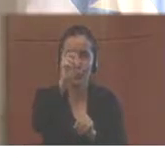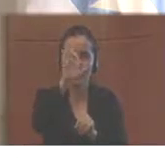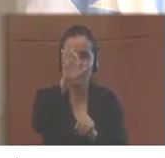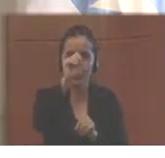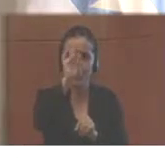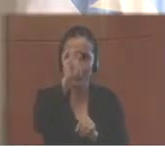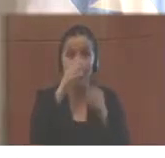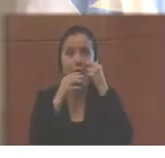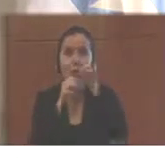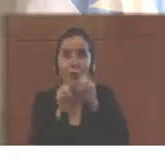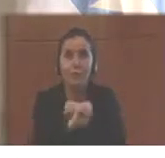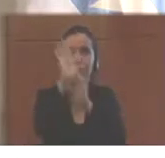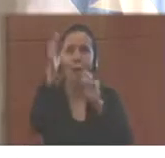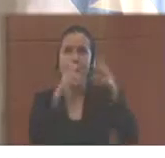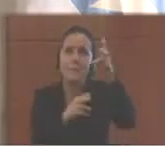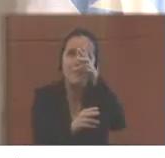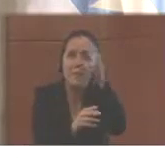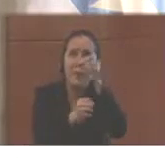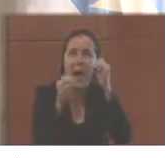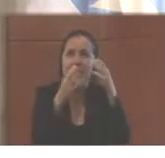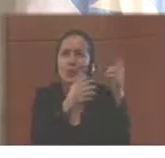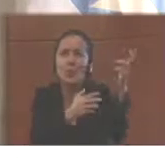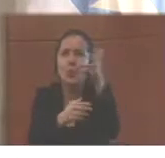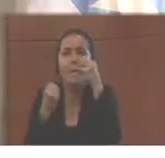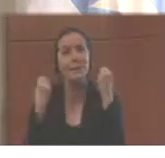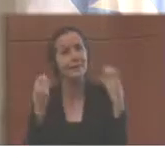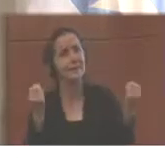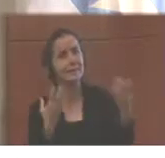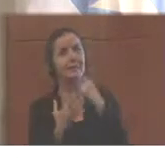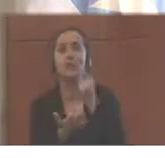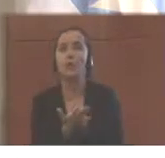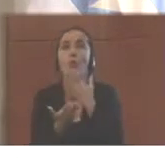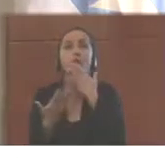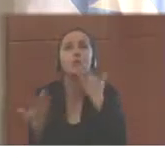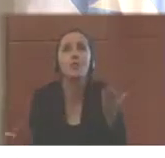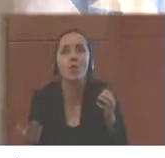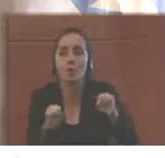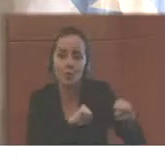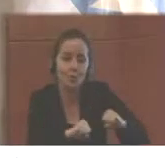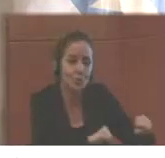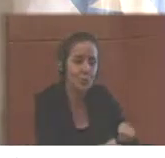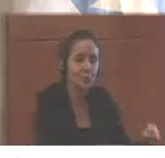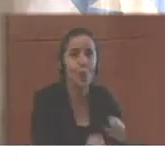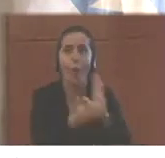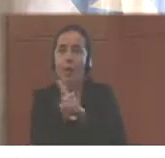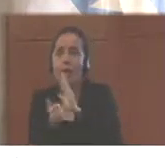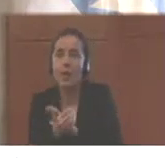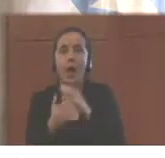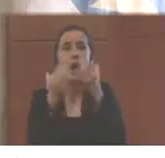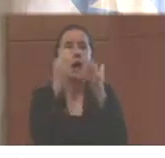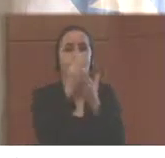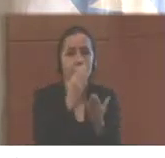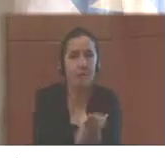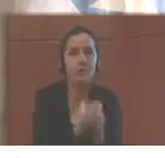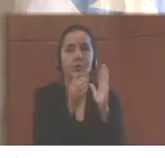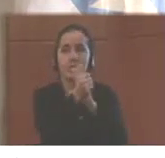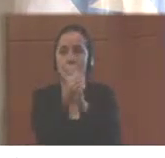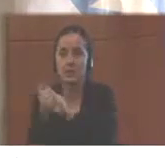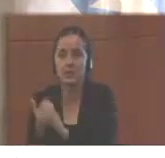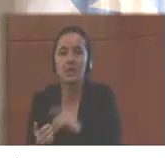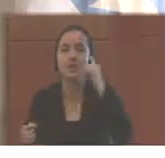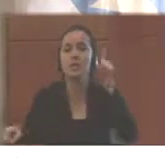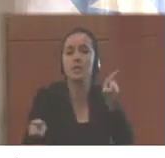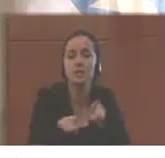It is basically our methodology, our tool, our brand to meet with the persons in the homes, in the pueblos, at their